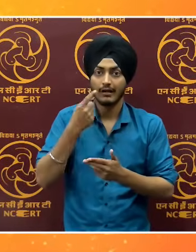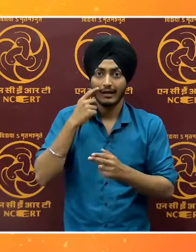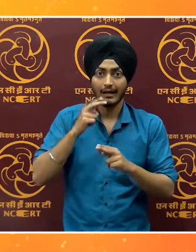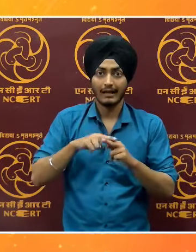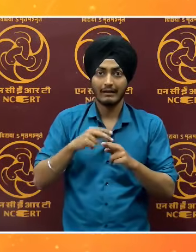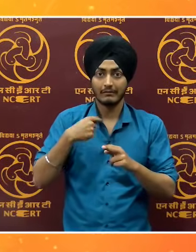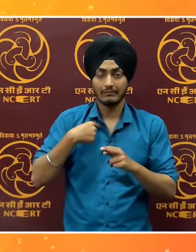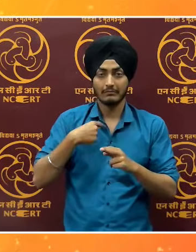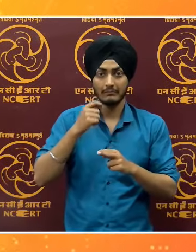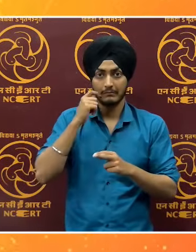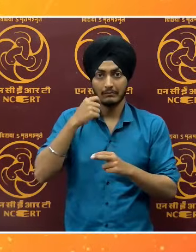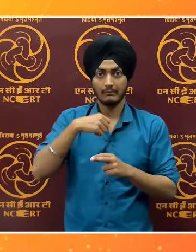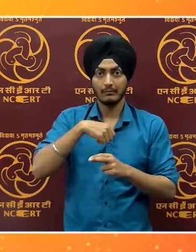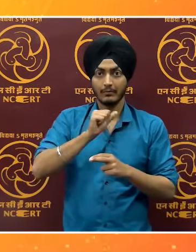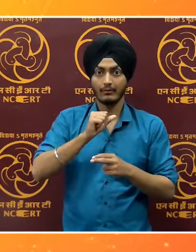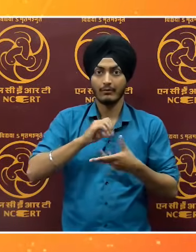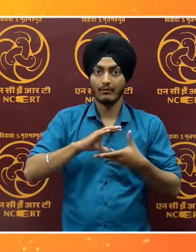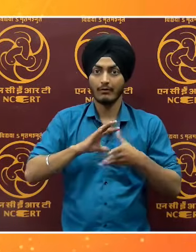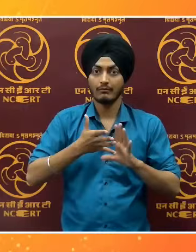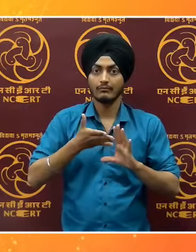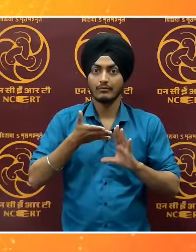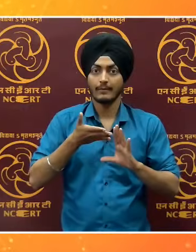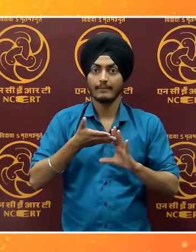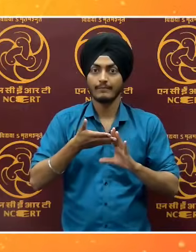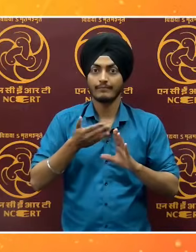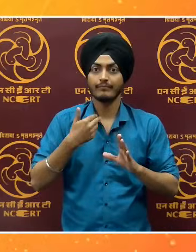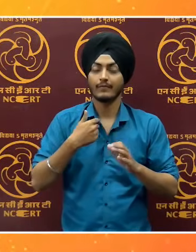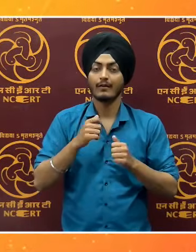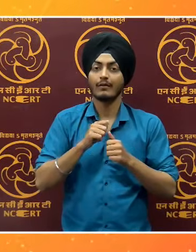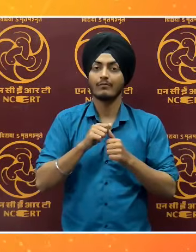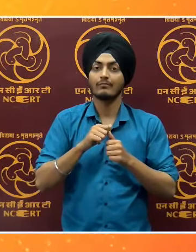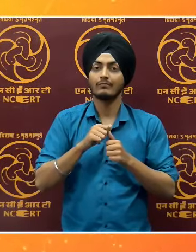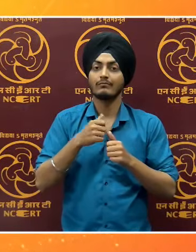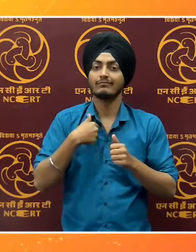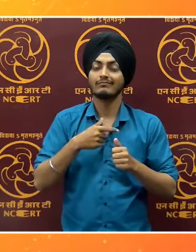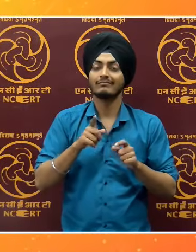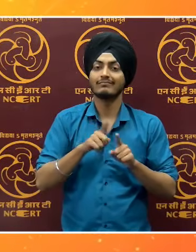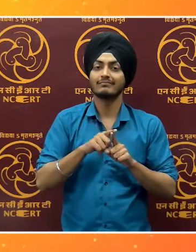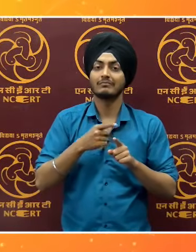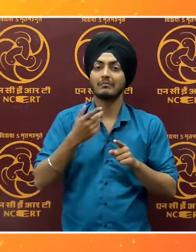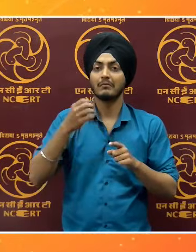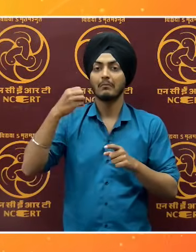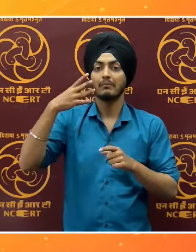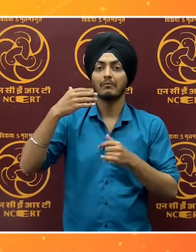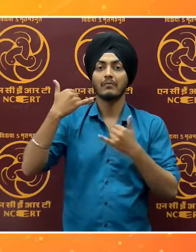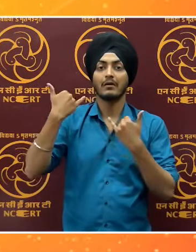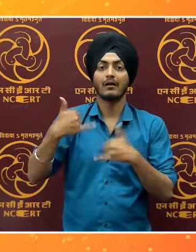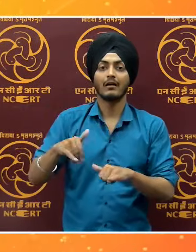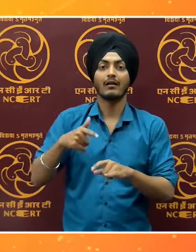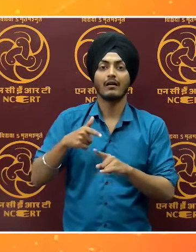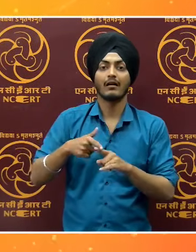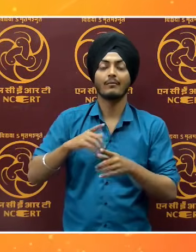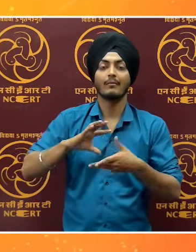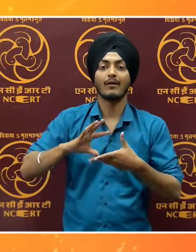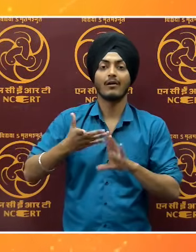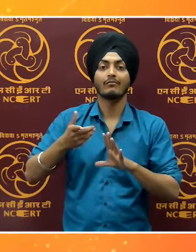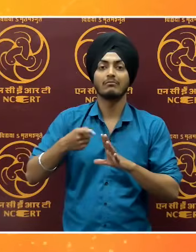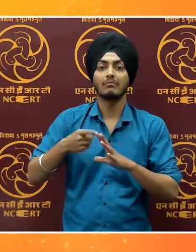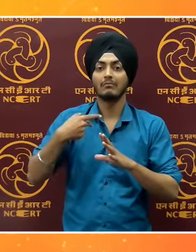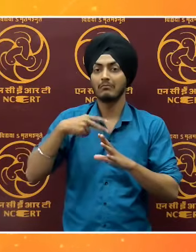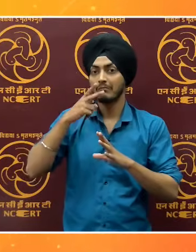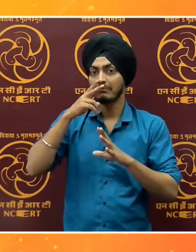if one or two bulbs are also, if one or two bulbs damaged, then there is nothing